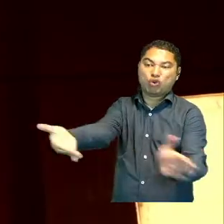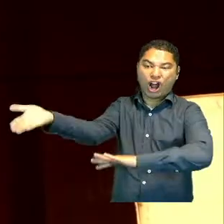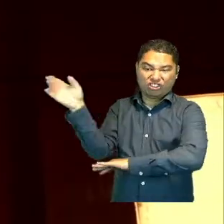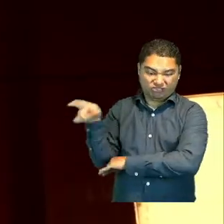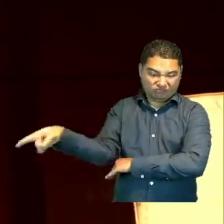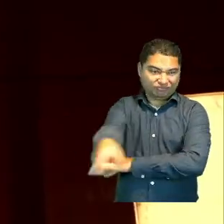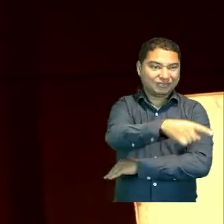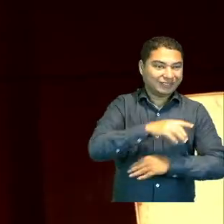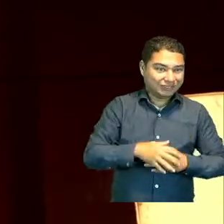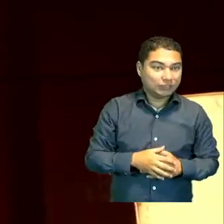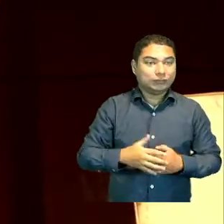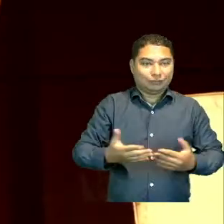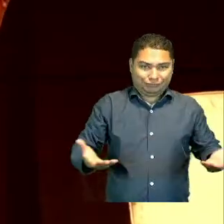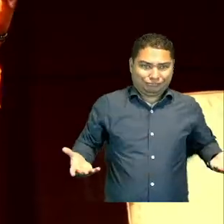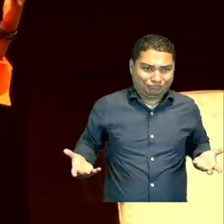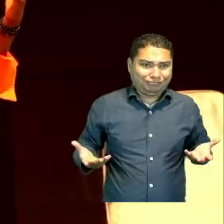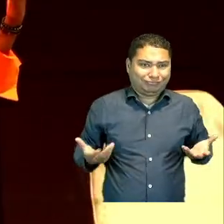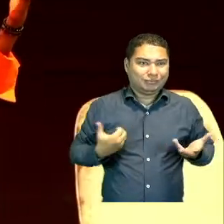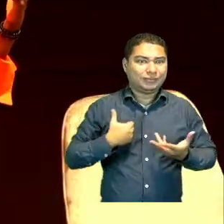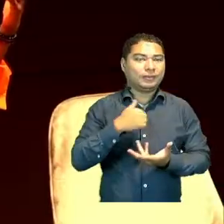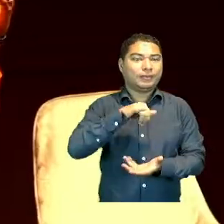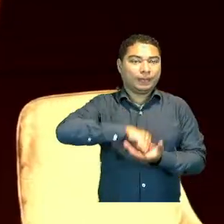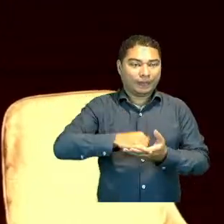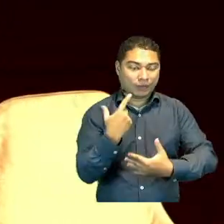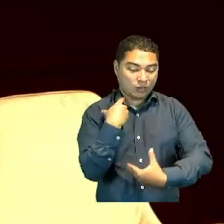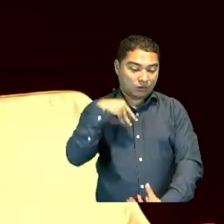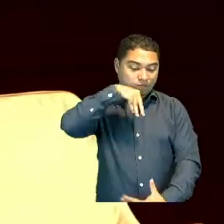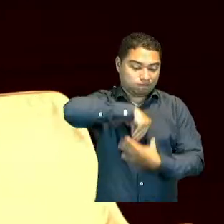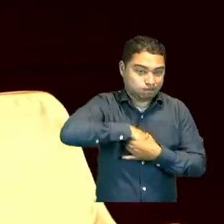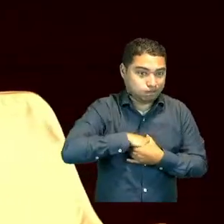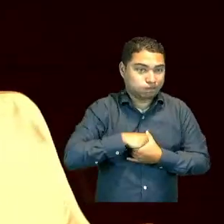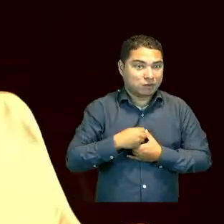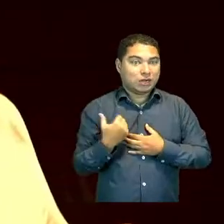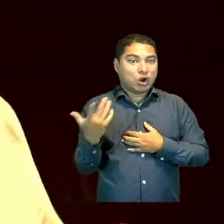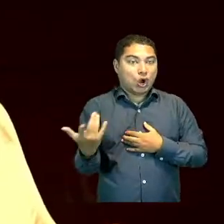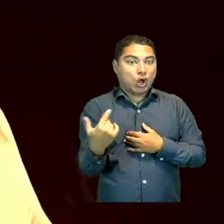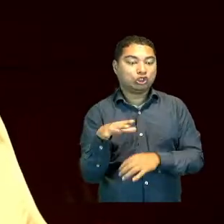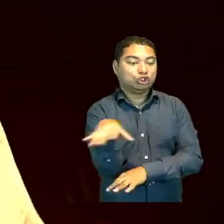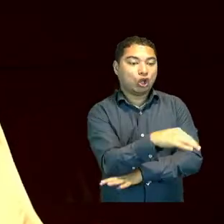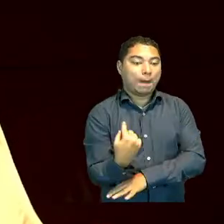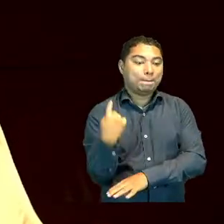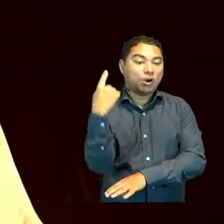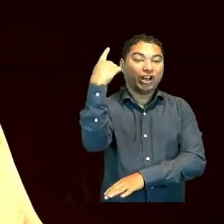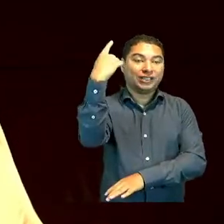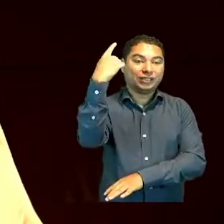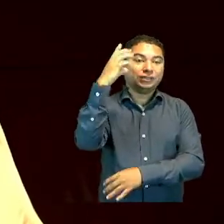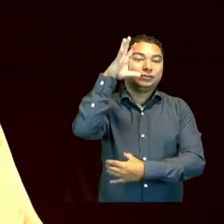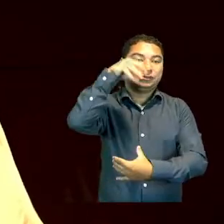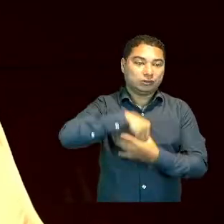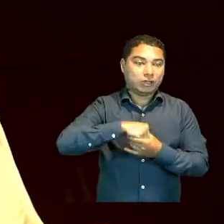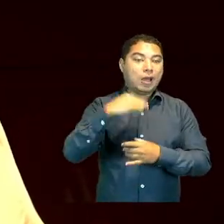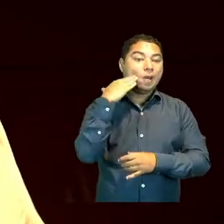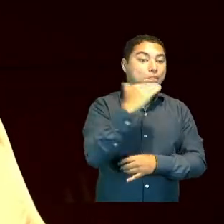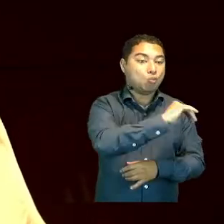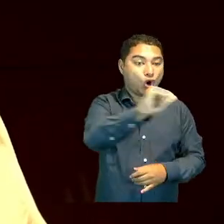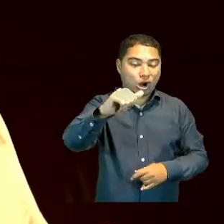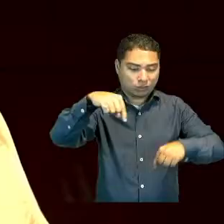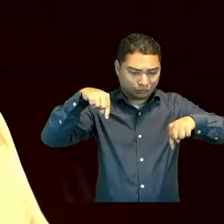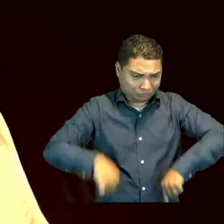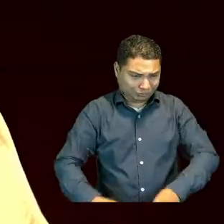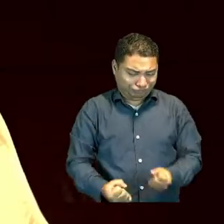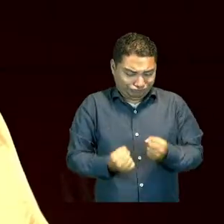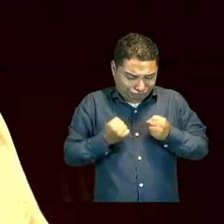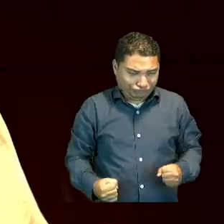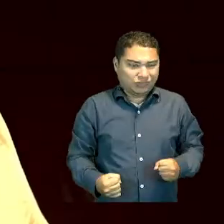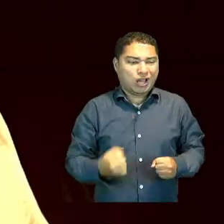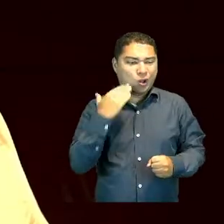I was stupendous. I was fabulous because politics is in your soul, is in your skin. And